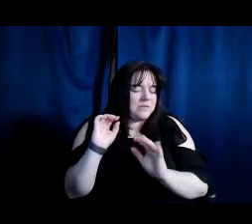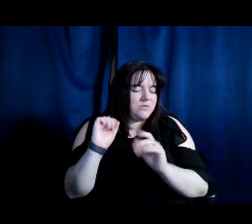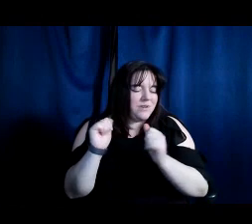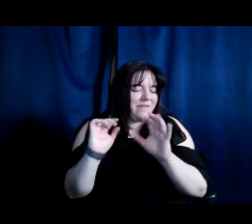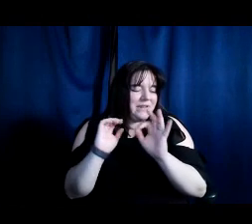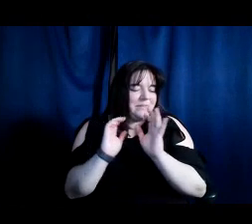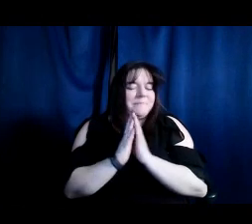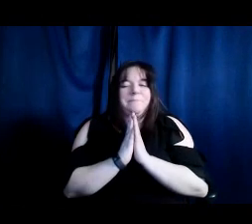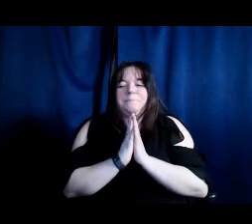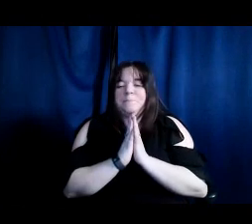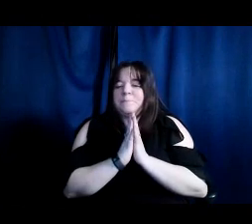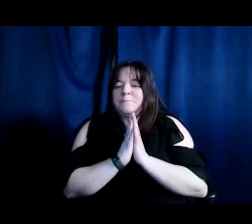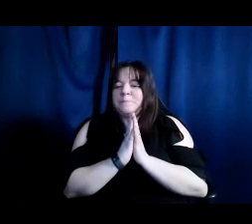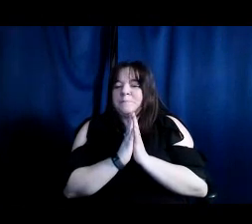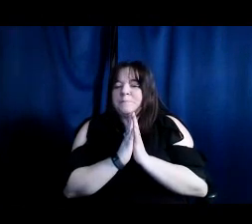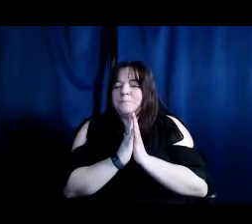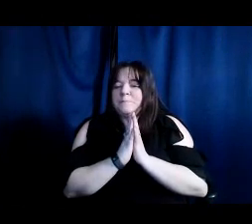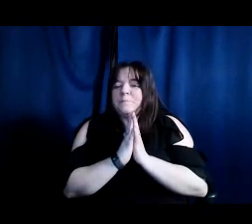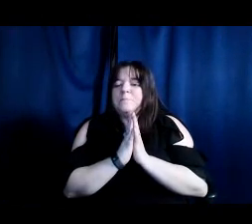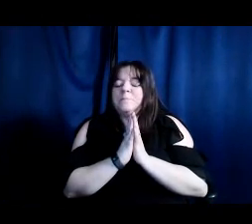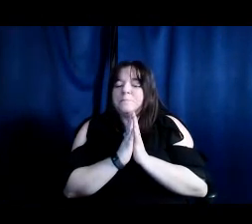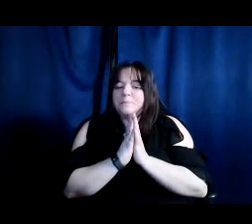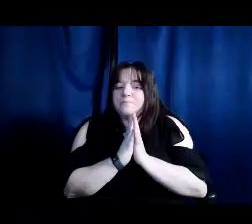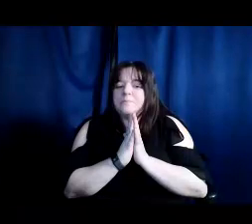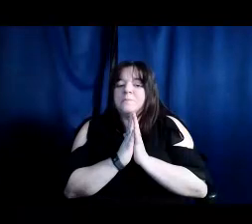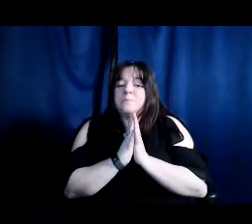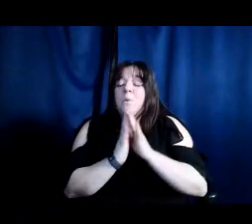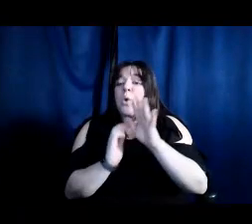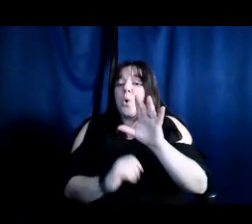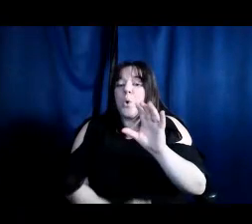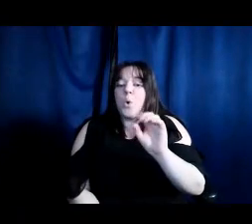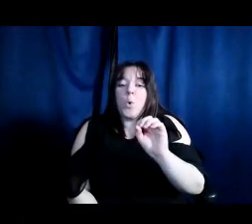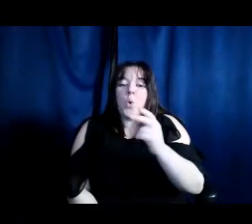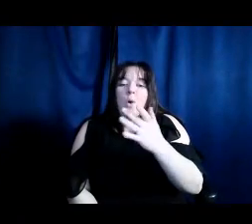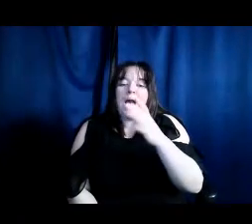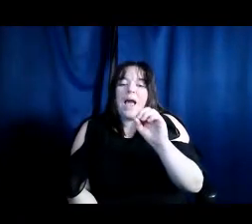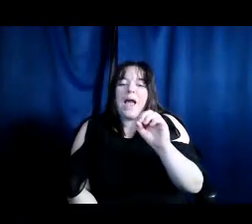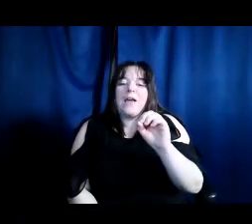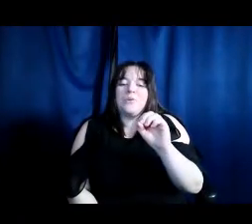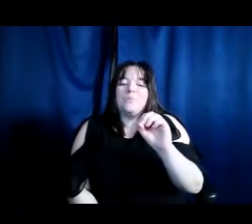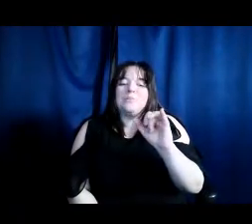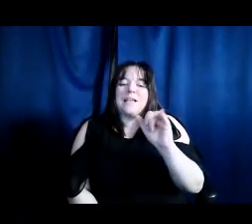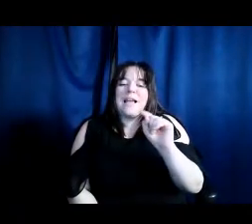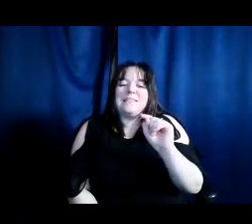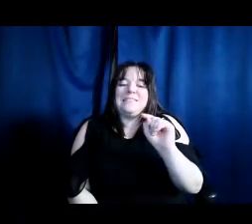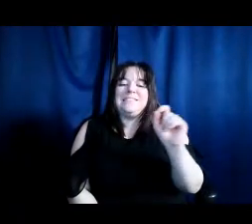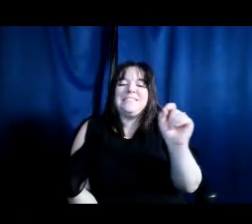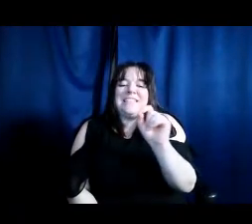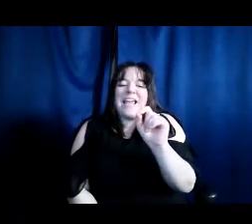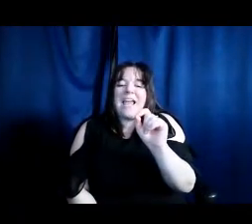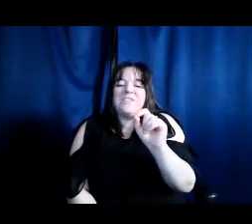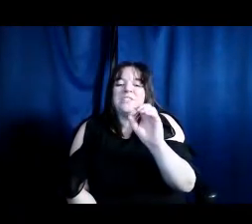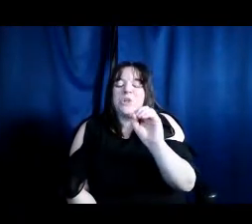policy number. It's Ohio's IT -09 website accessibility